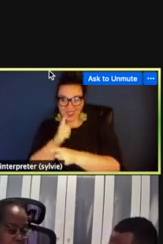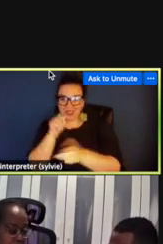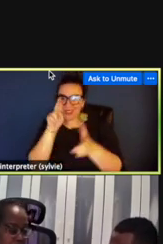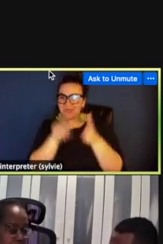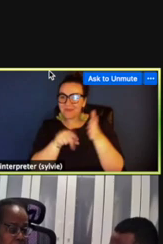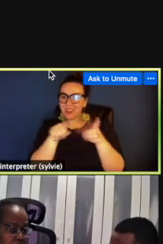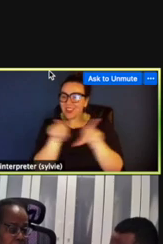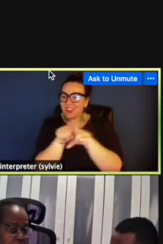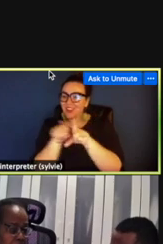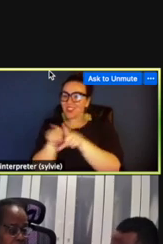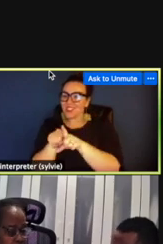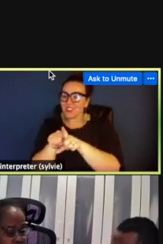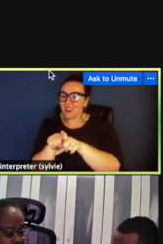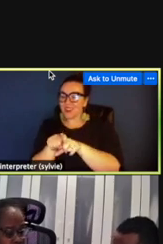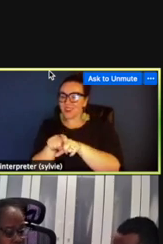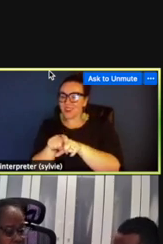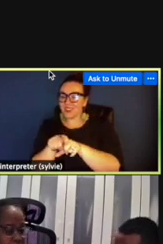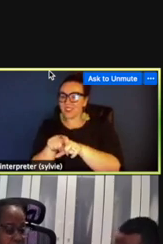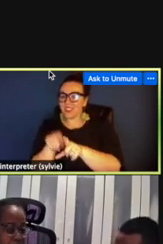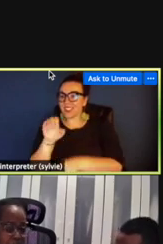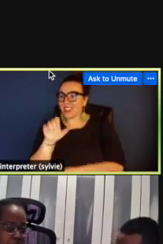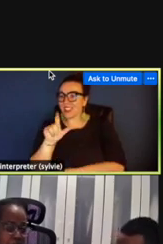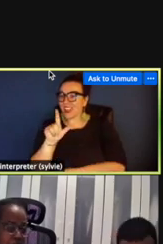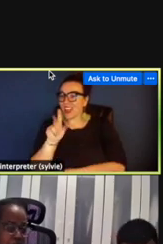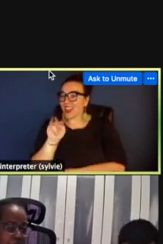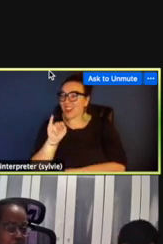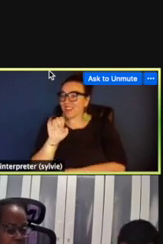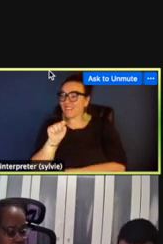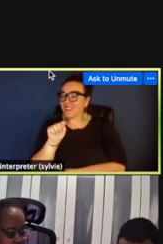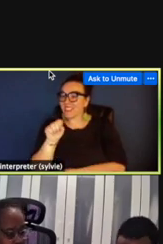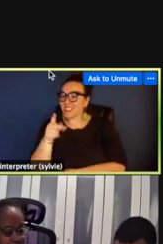also? Elvis Presley's what?